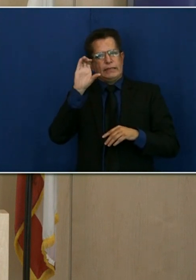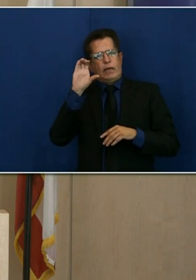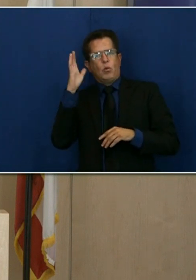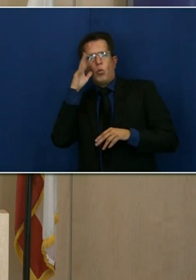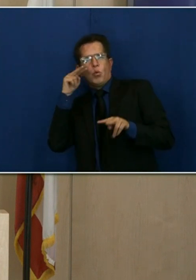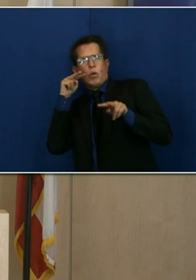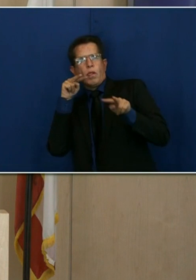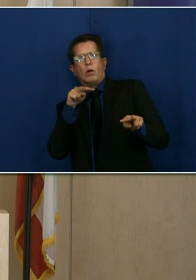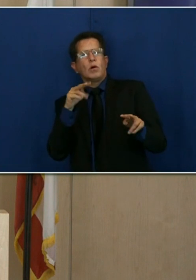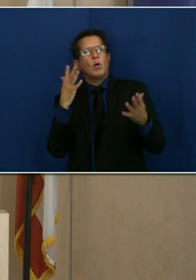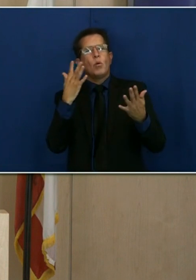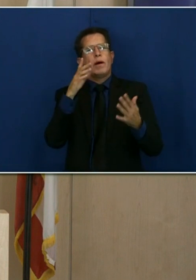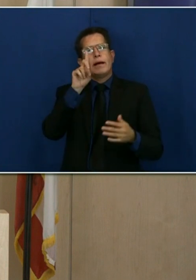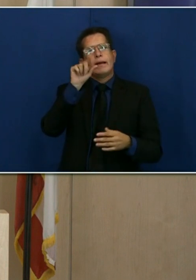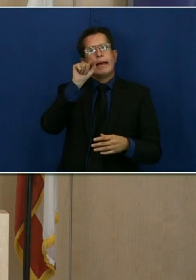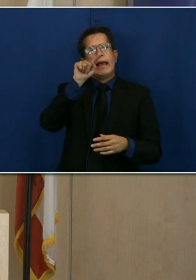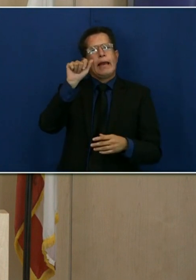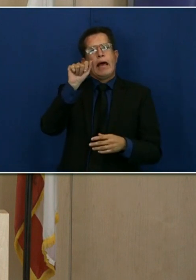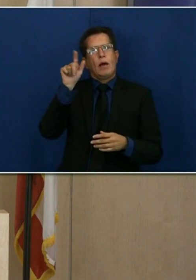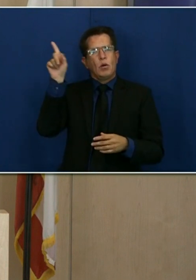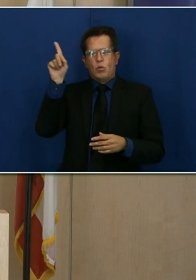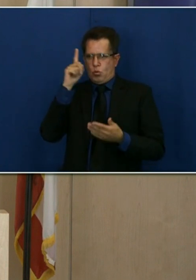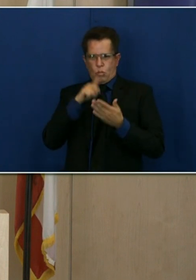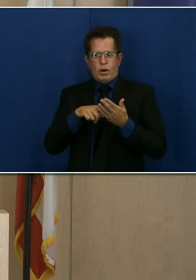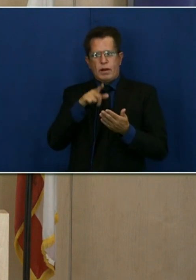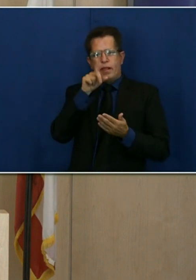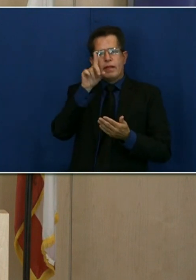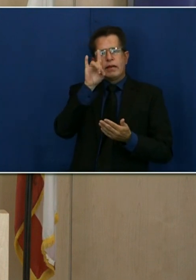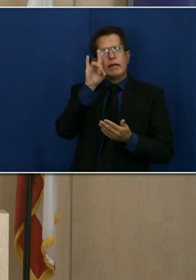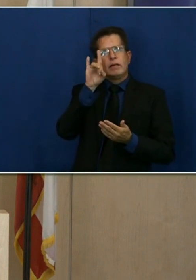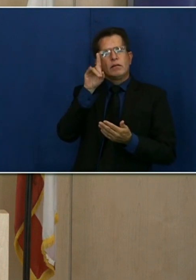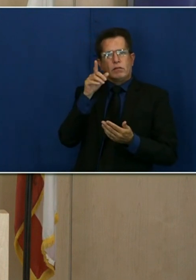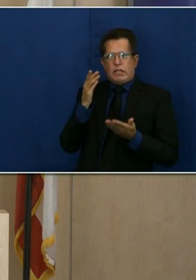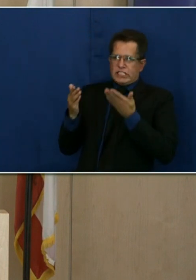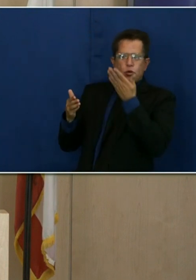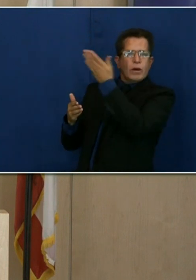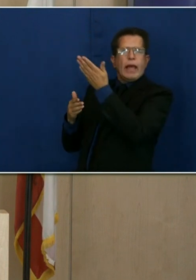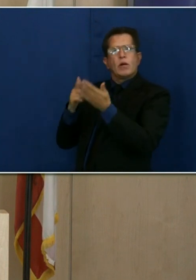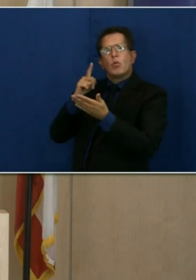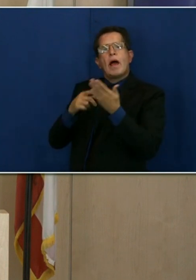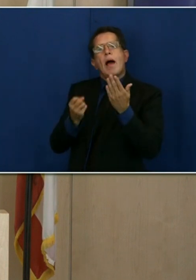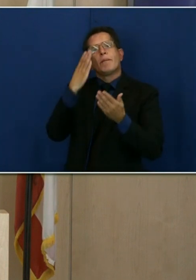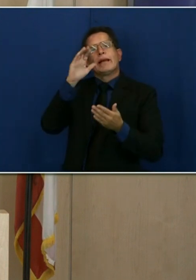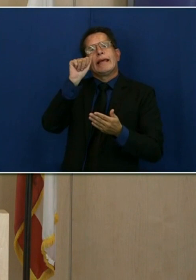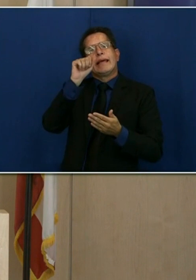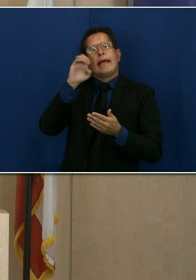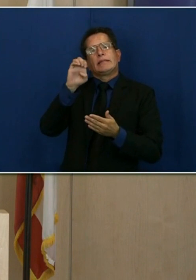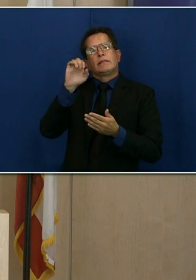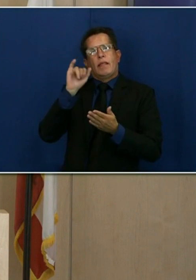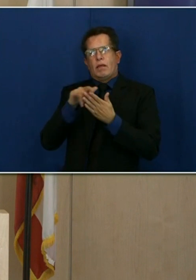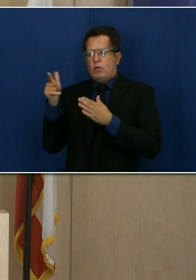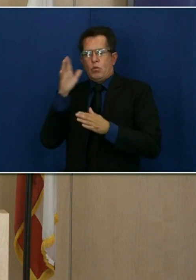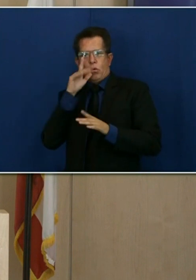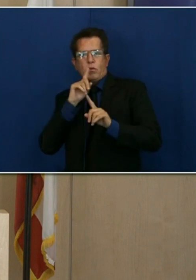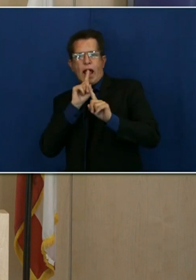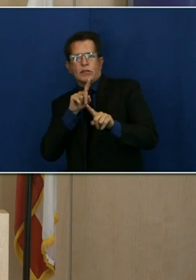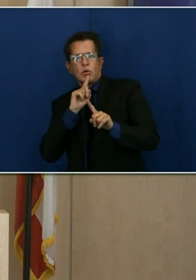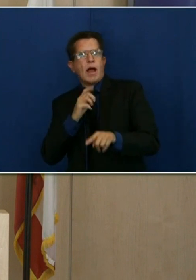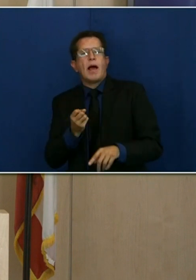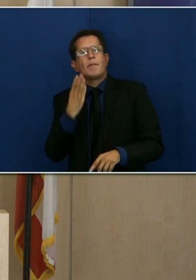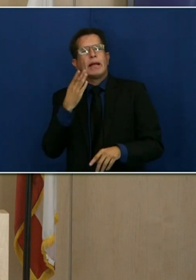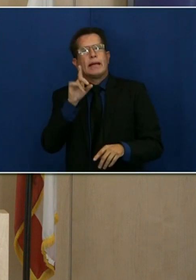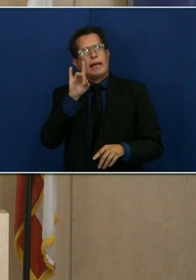specifically what data is being adjudicated and how many cases are being adjudicated, please? Okay. Dr. Wooten's going to